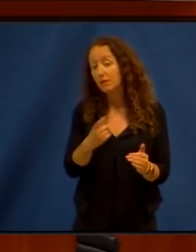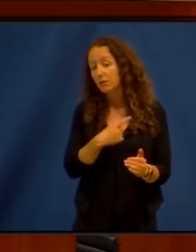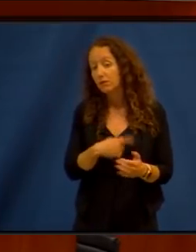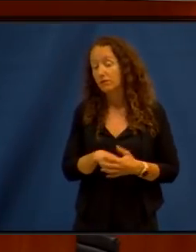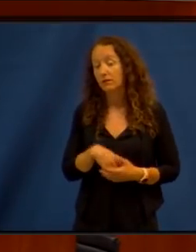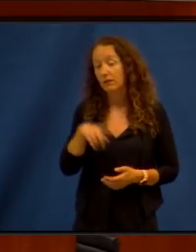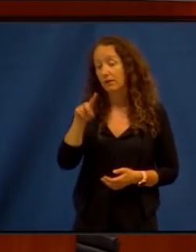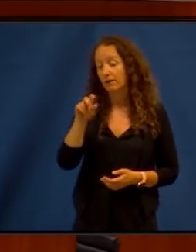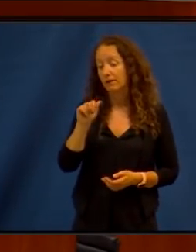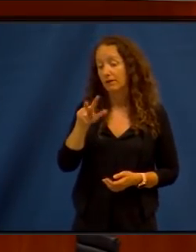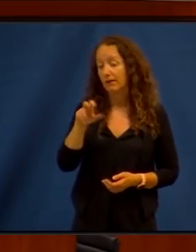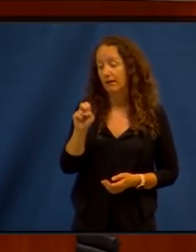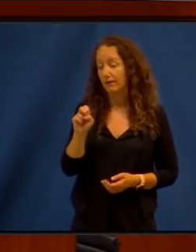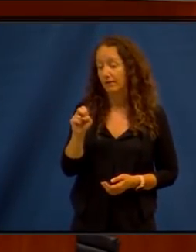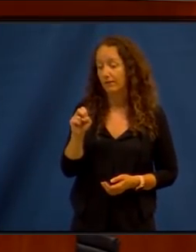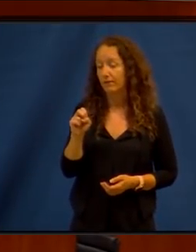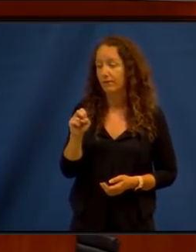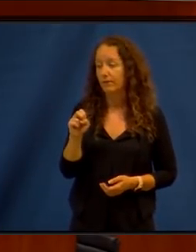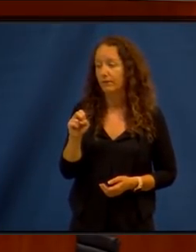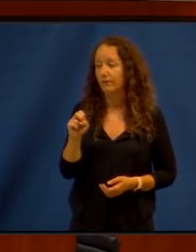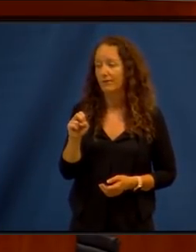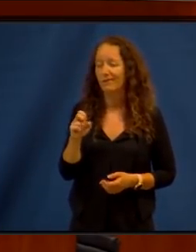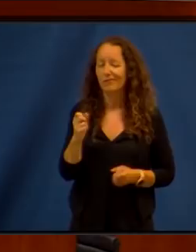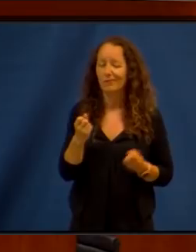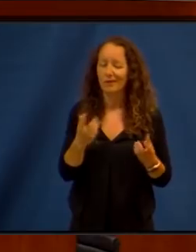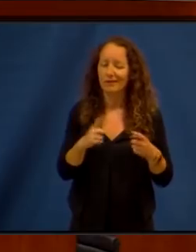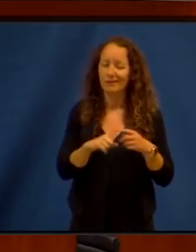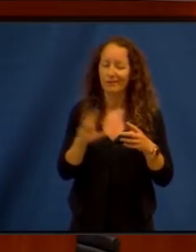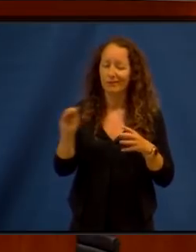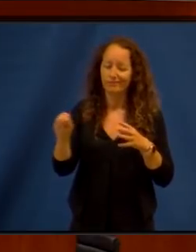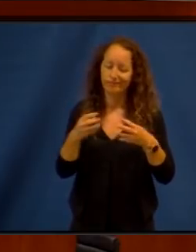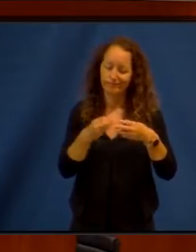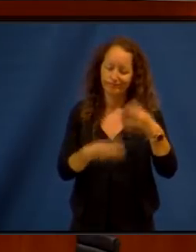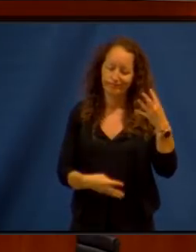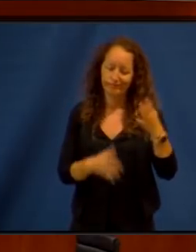Dave Hawkins, yeah, has one, sir. Go ahead.